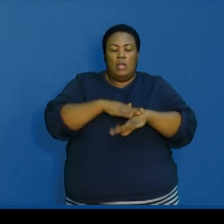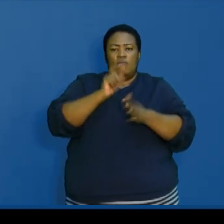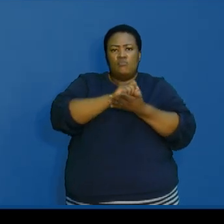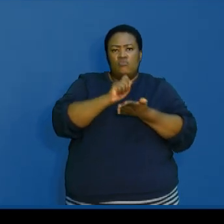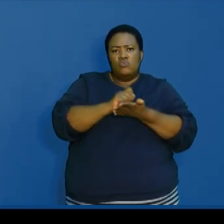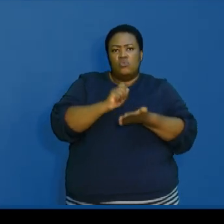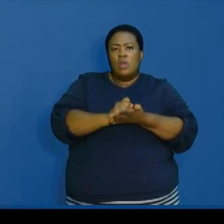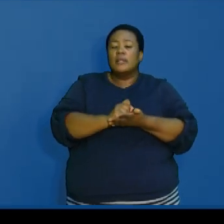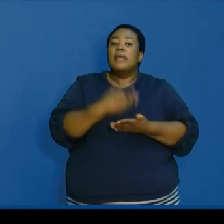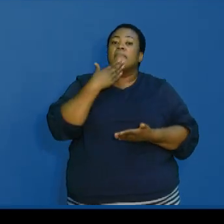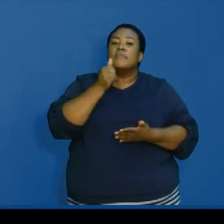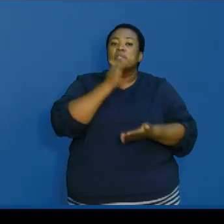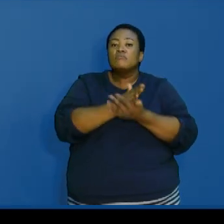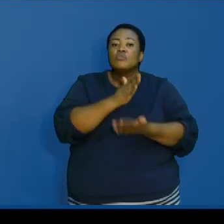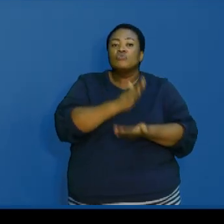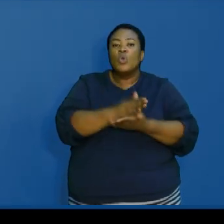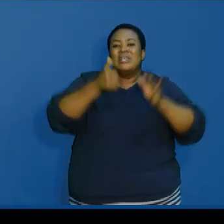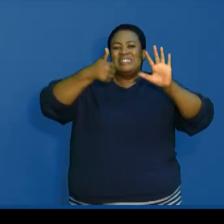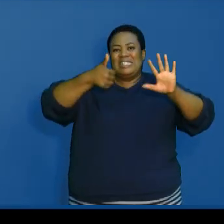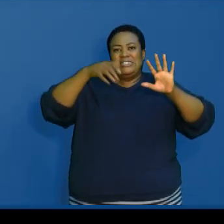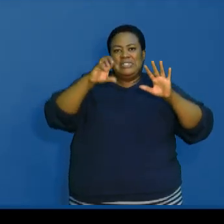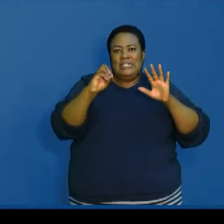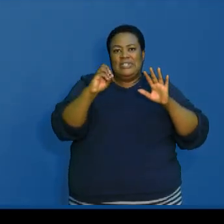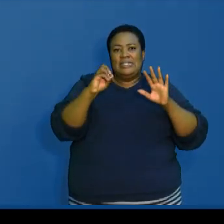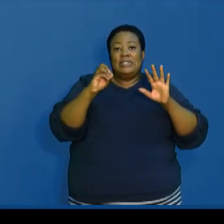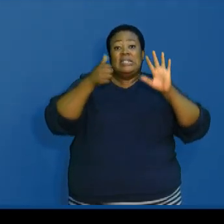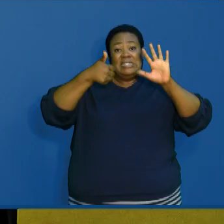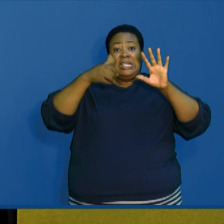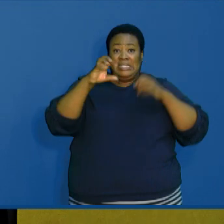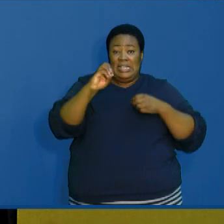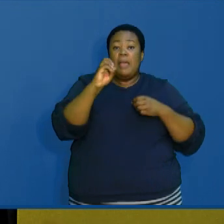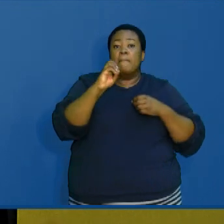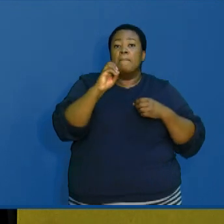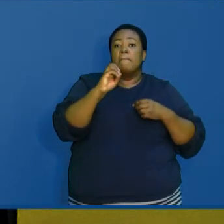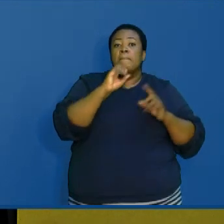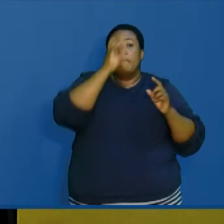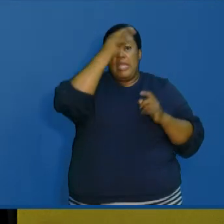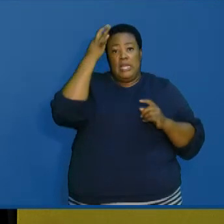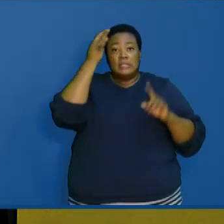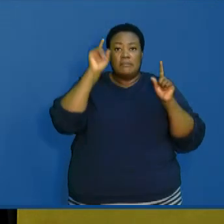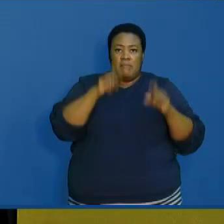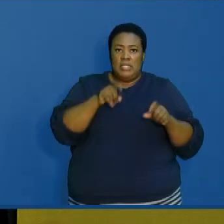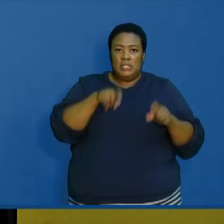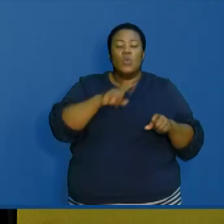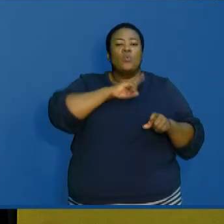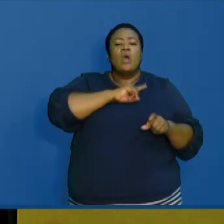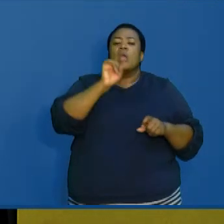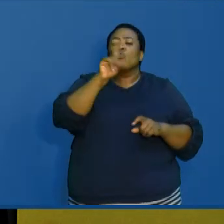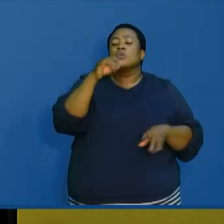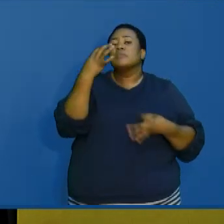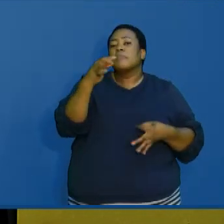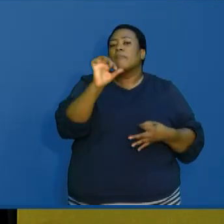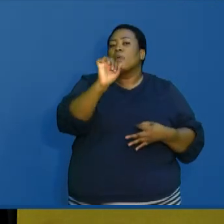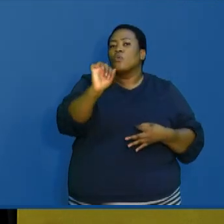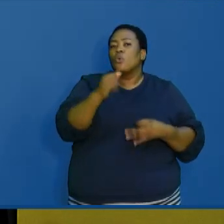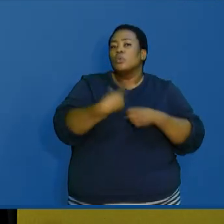you spend 60 minutes on each genre, because your question paper allows you only 2 hours to write.